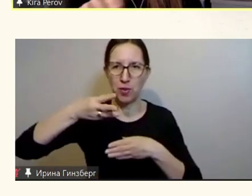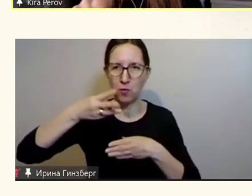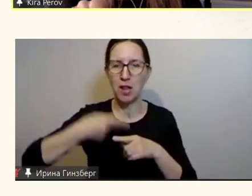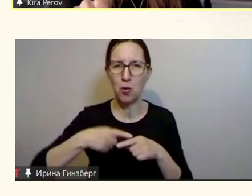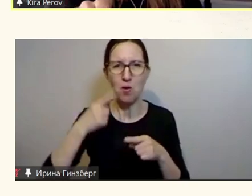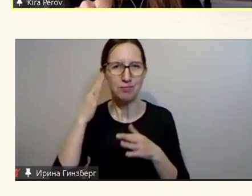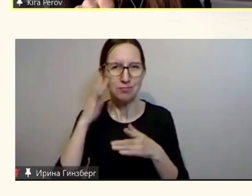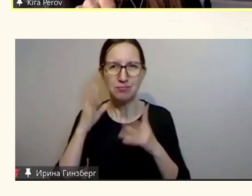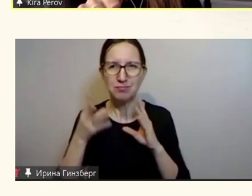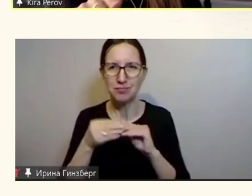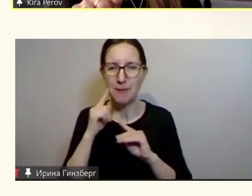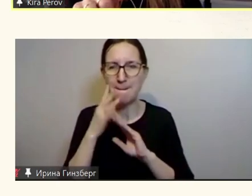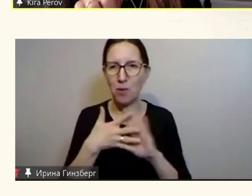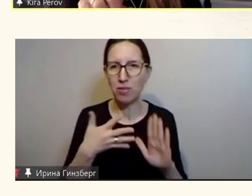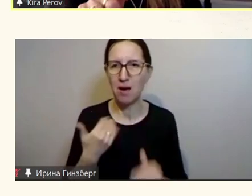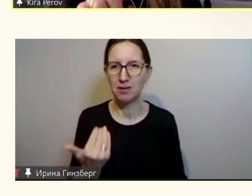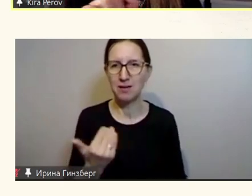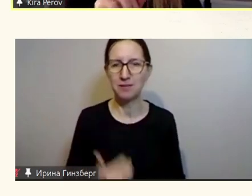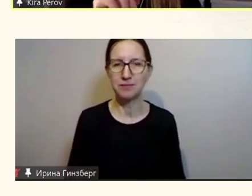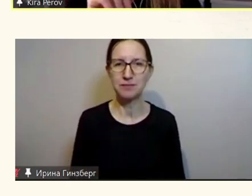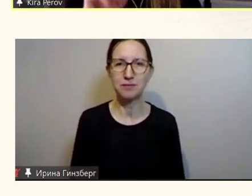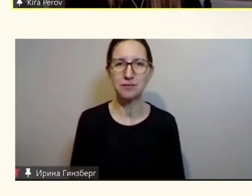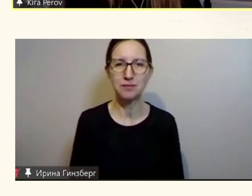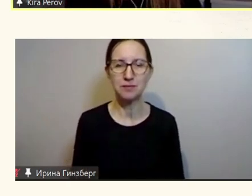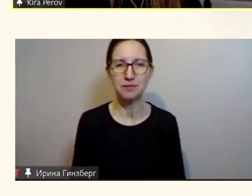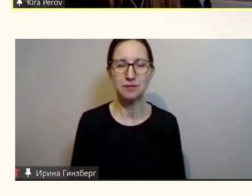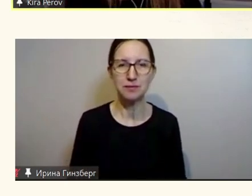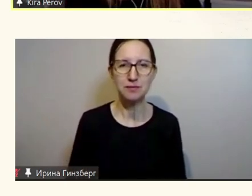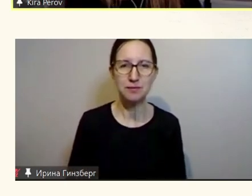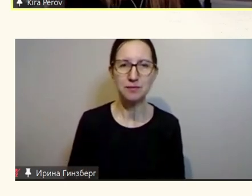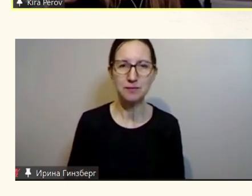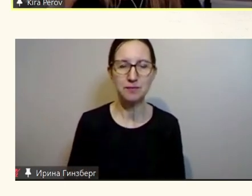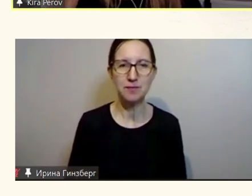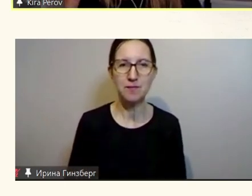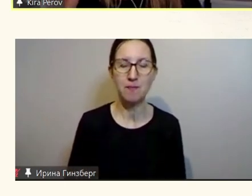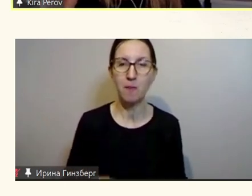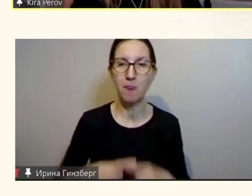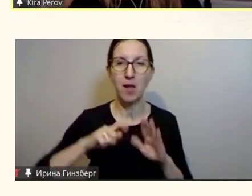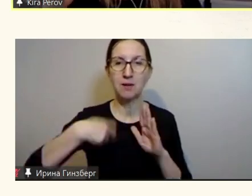that's the crew. The camera crew is at the, as you can see in the middle there,